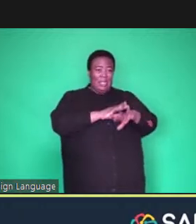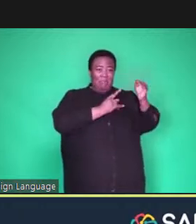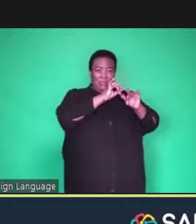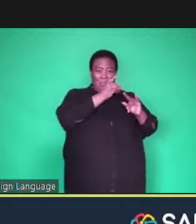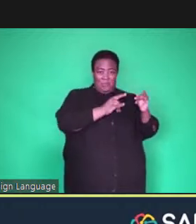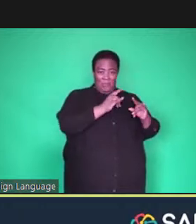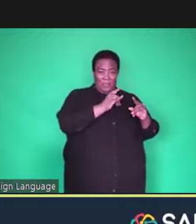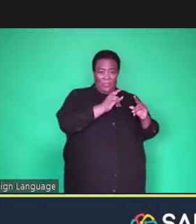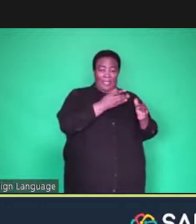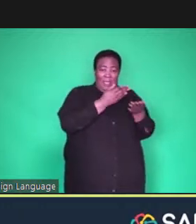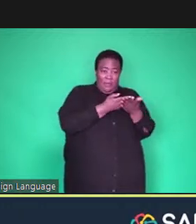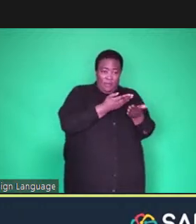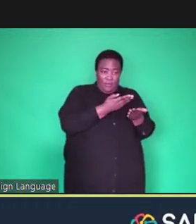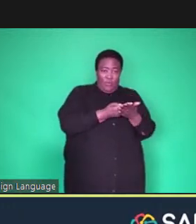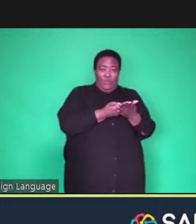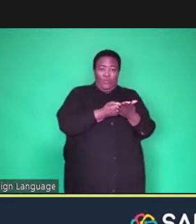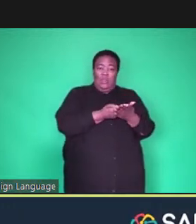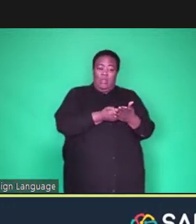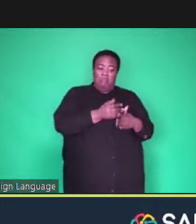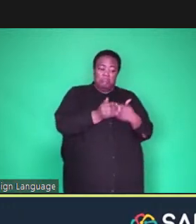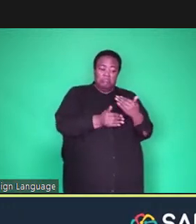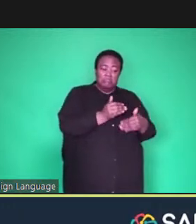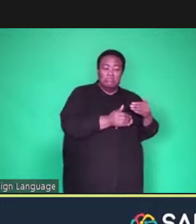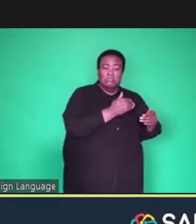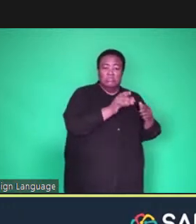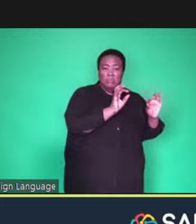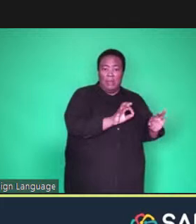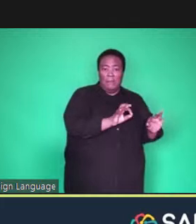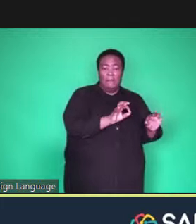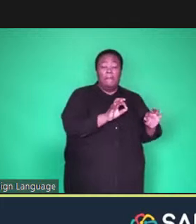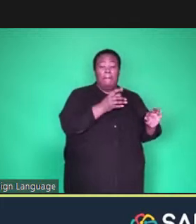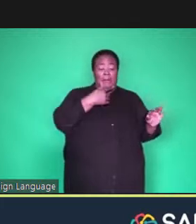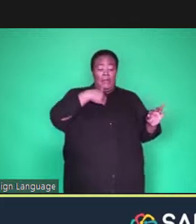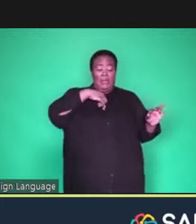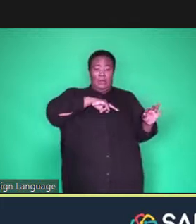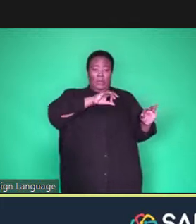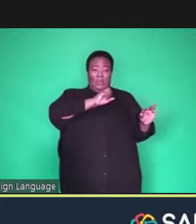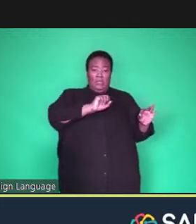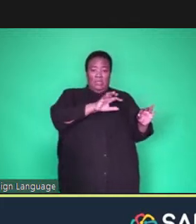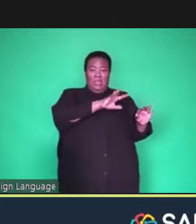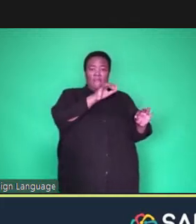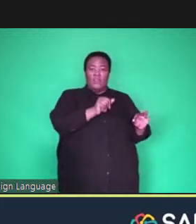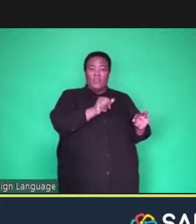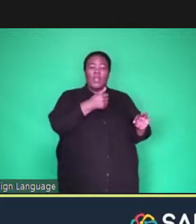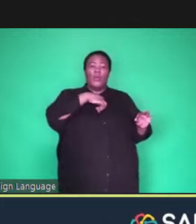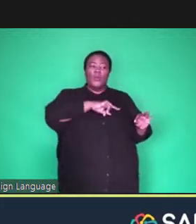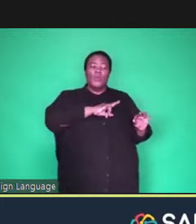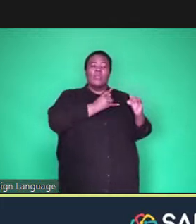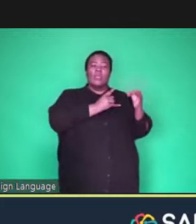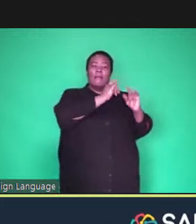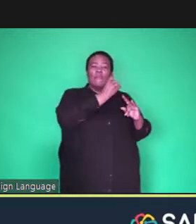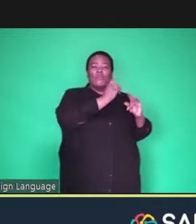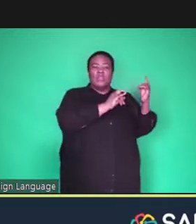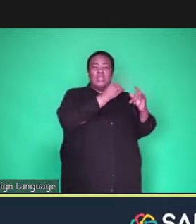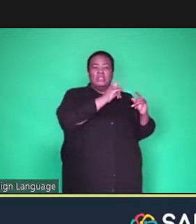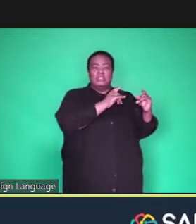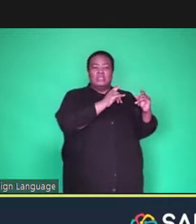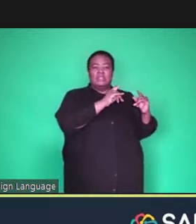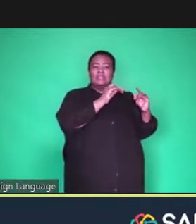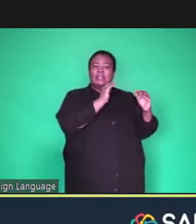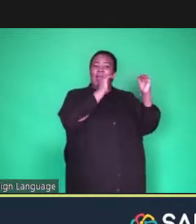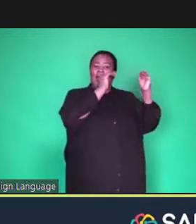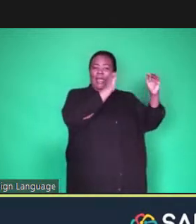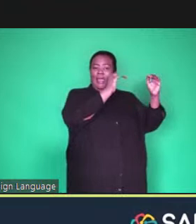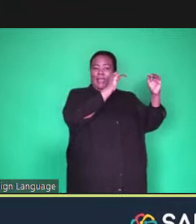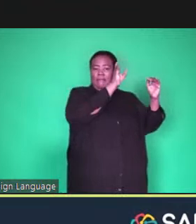been rolling forward, in fact, as South African was urbanizing, the higher percentage of people living